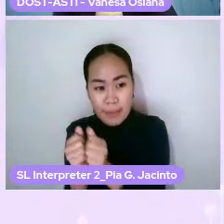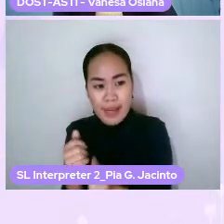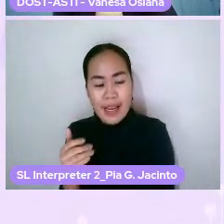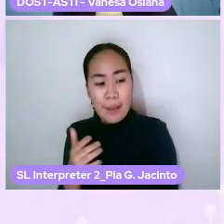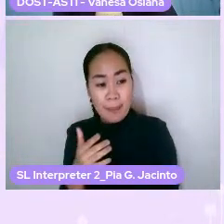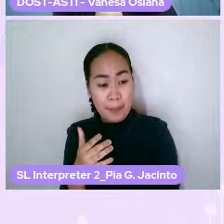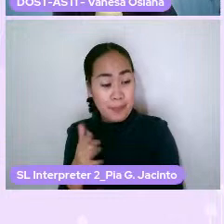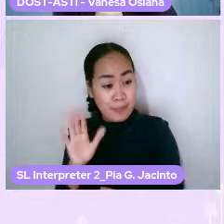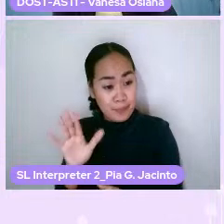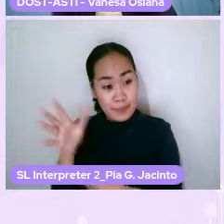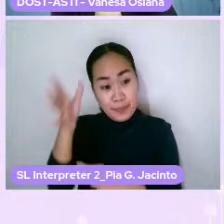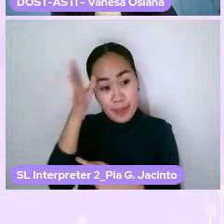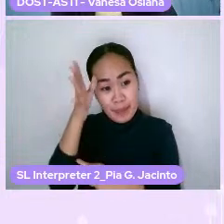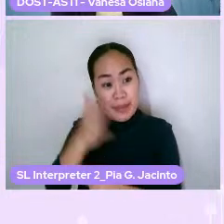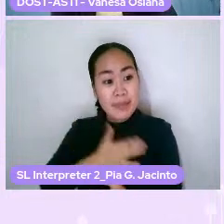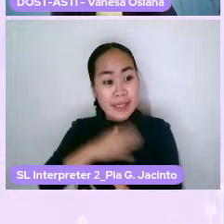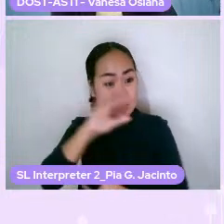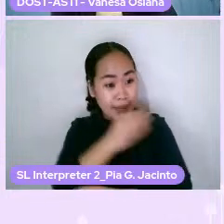IT instructor as well.